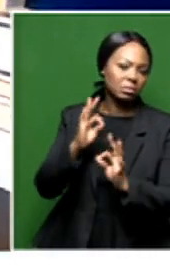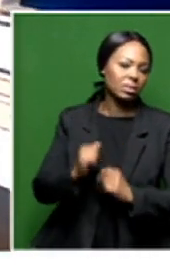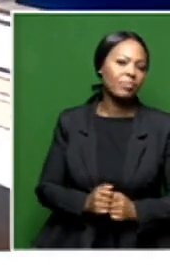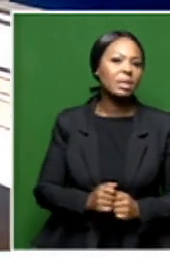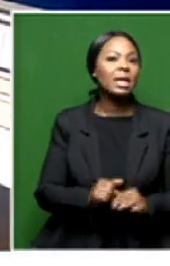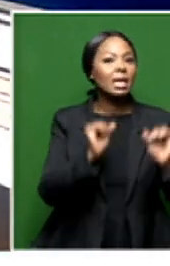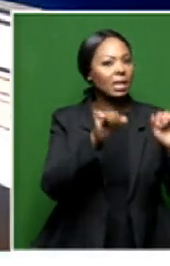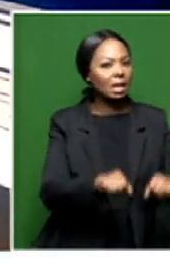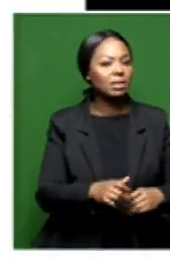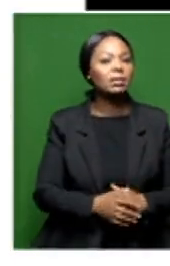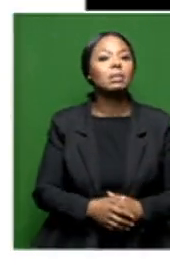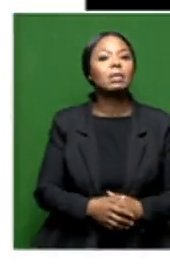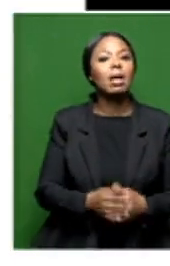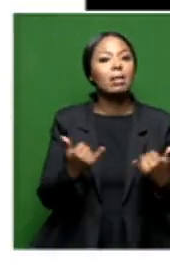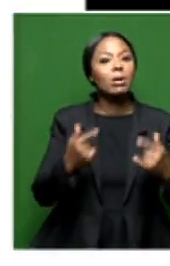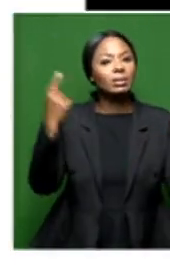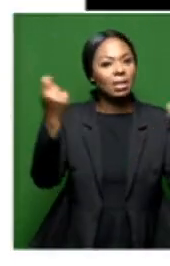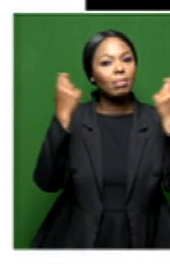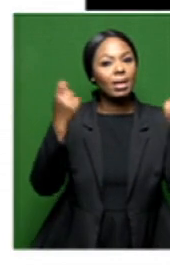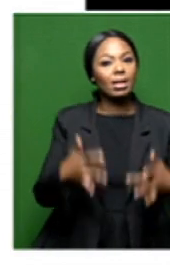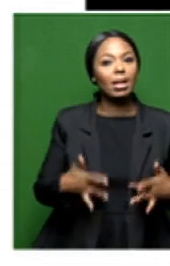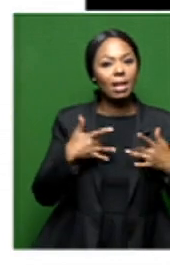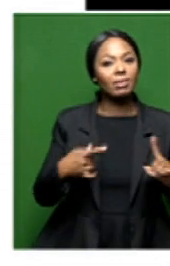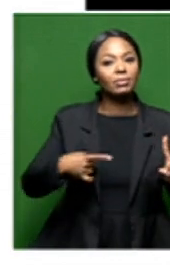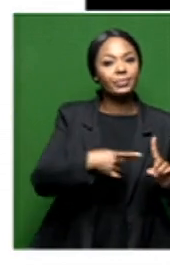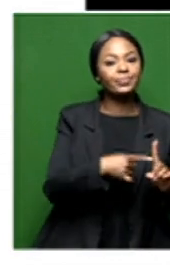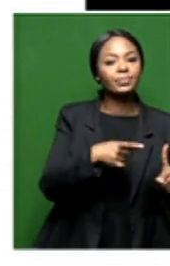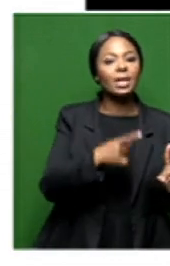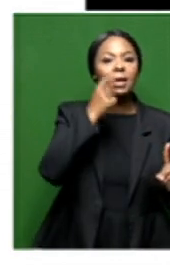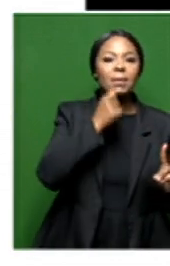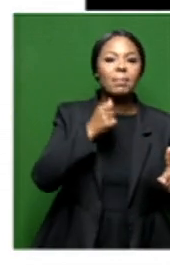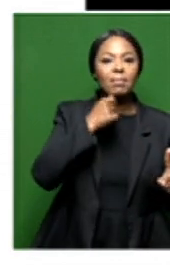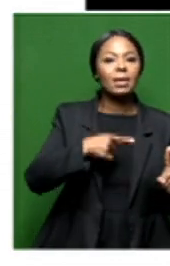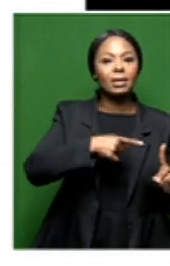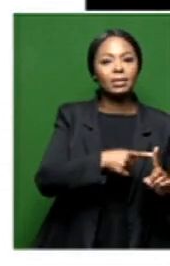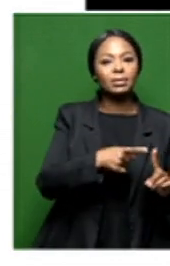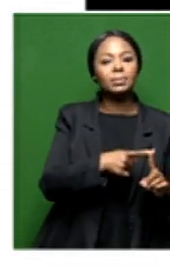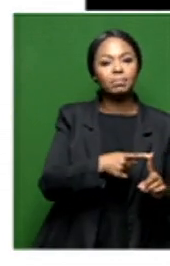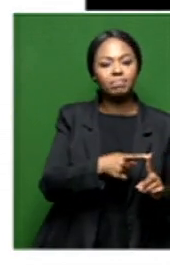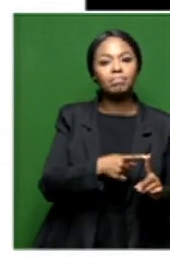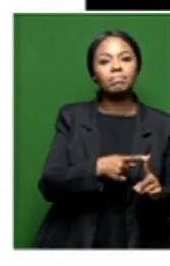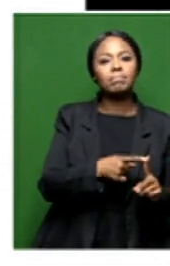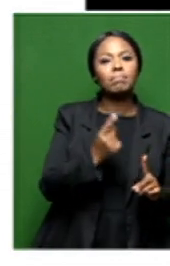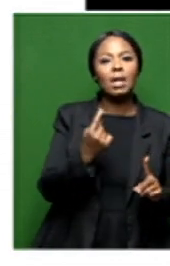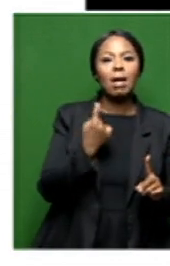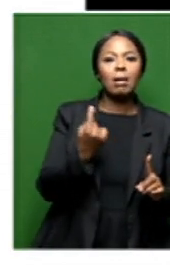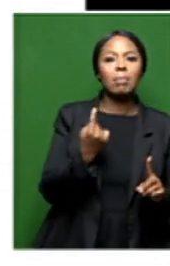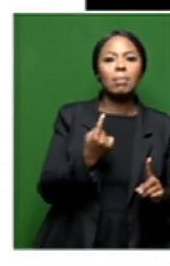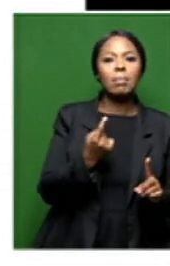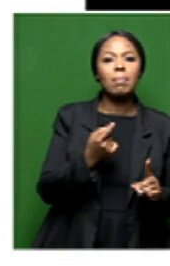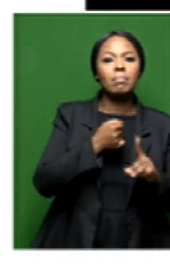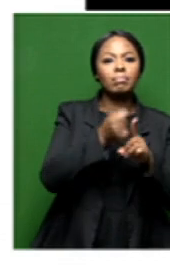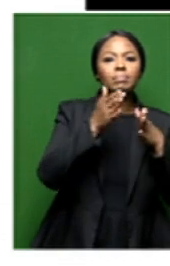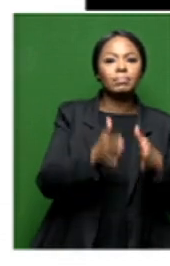Indeed. Of course, as we celebrate the life of a man of his stature who not only was a cleric, but